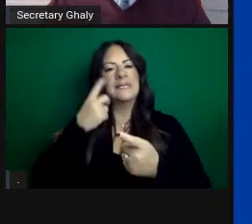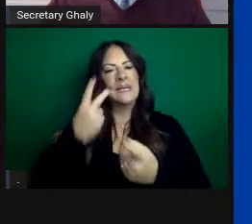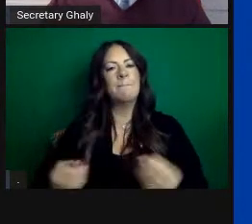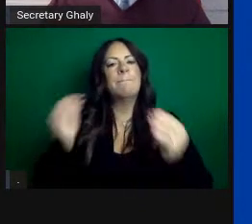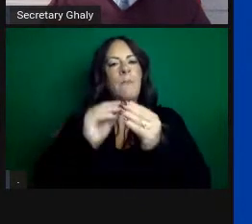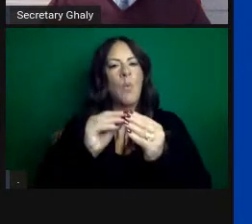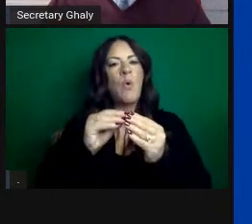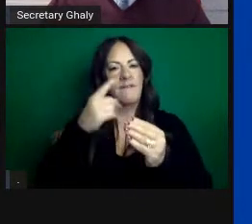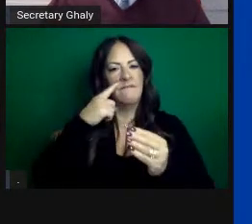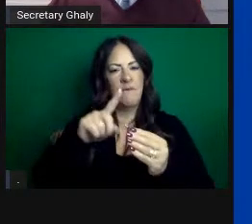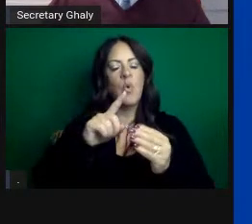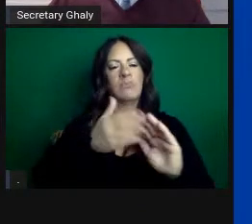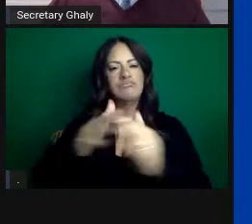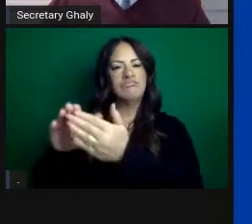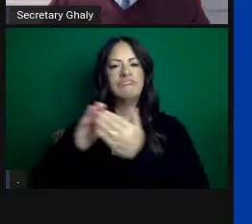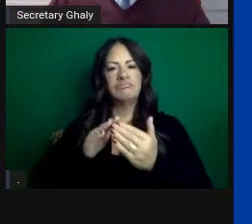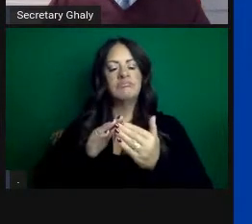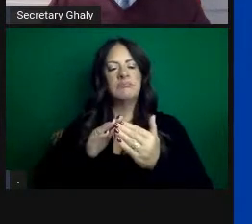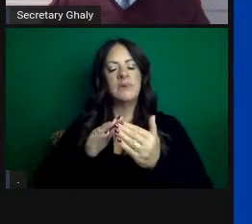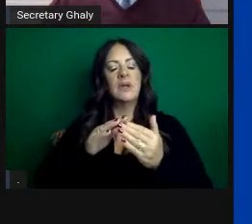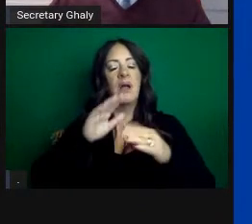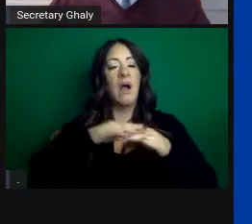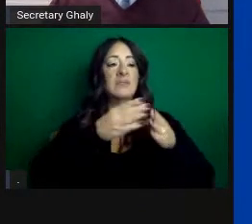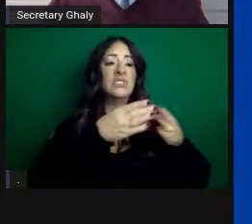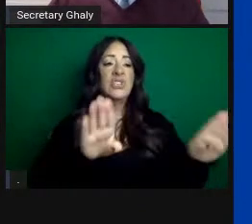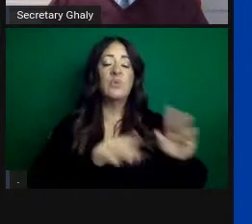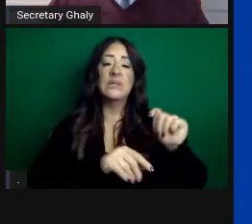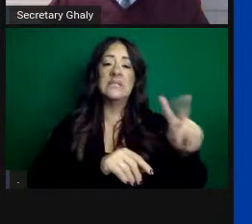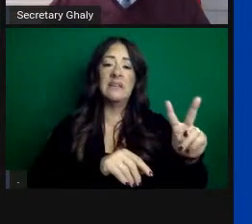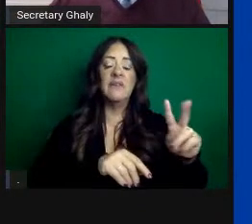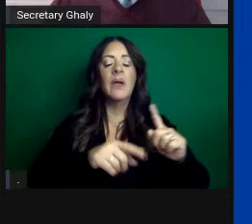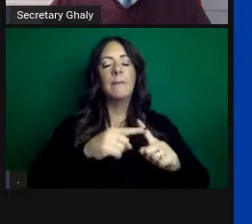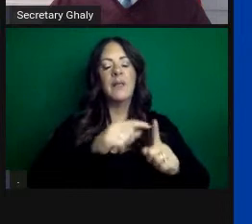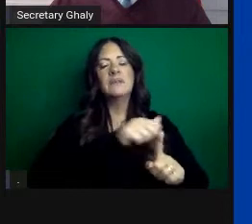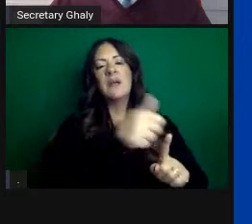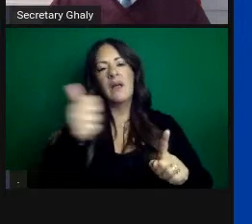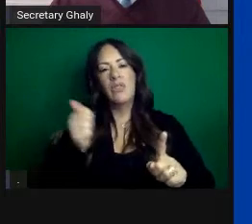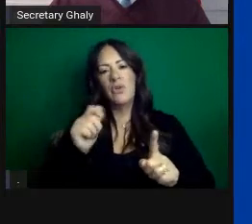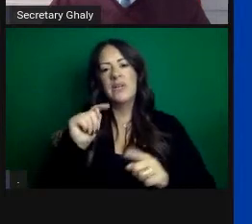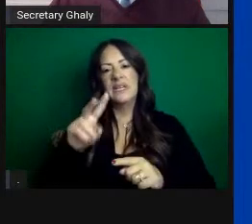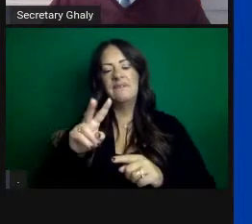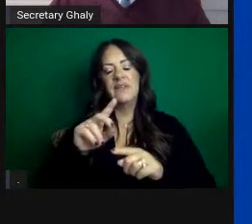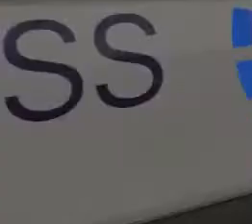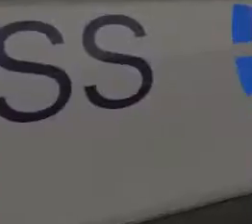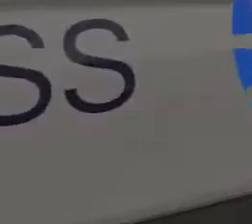on cable networks, but hopefully on our other networks across the state.